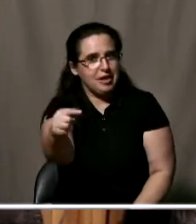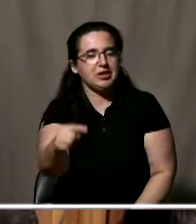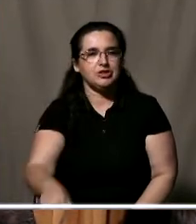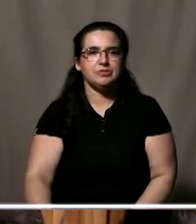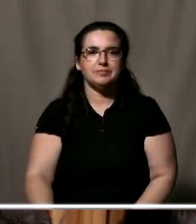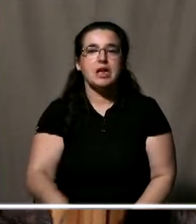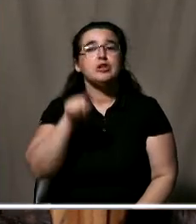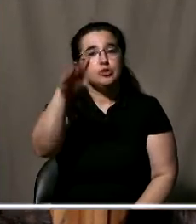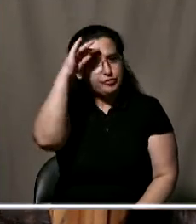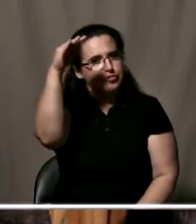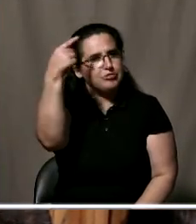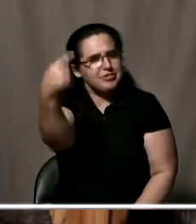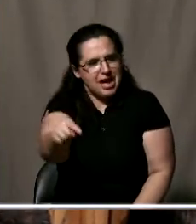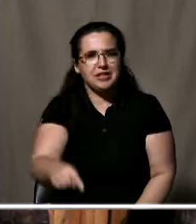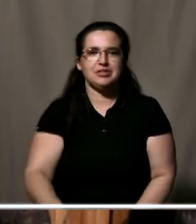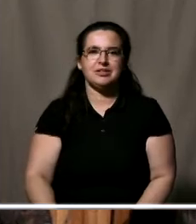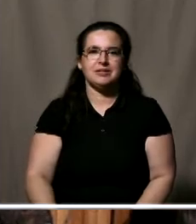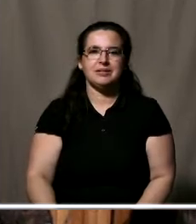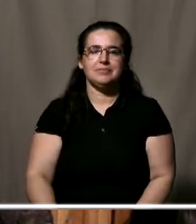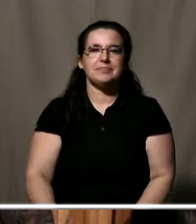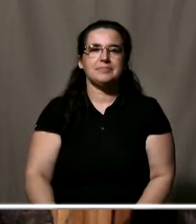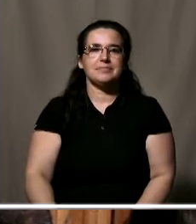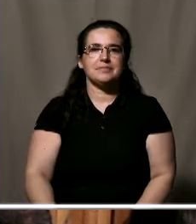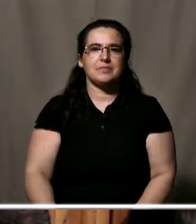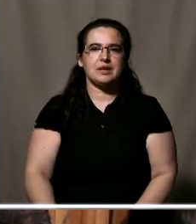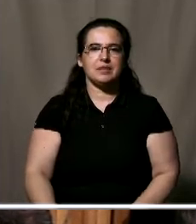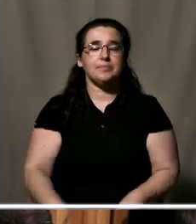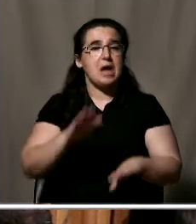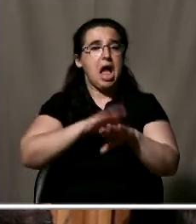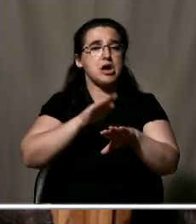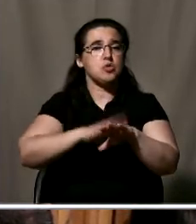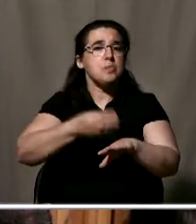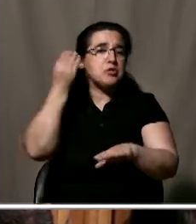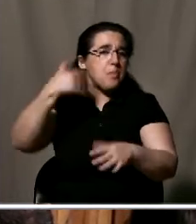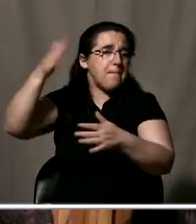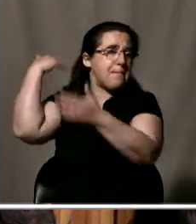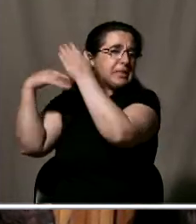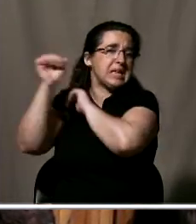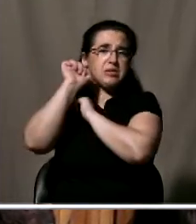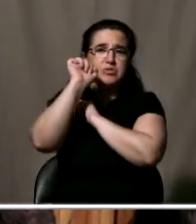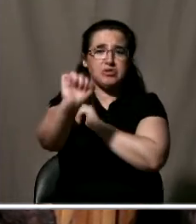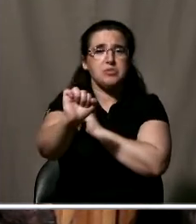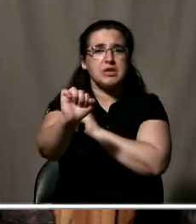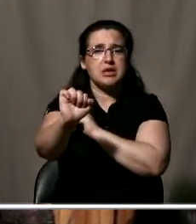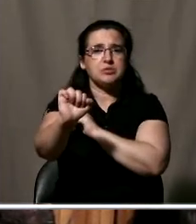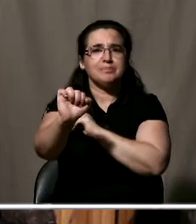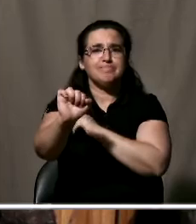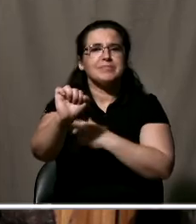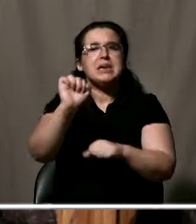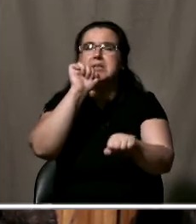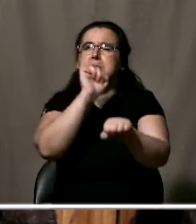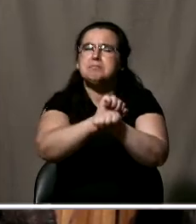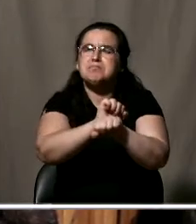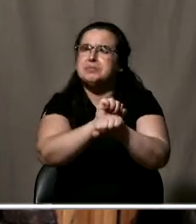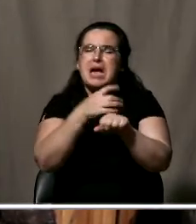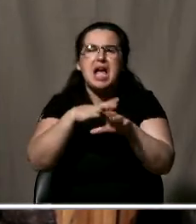have a future. Tu tens um futuro. The guilt of your past is not as great as the greatness of Jesus. A culpa do teu passado não é tão grande